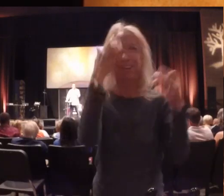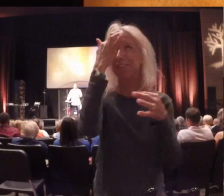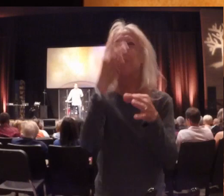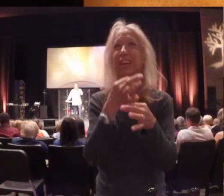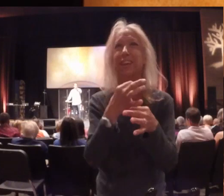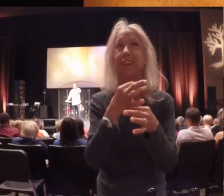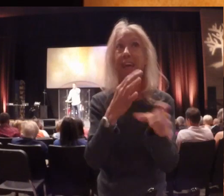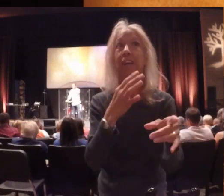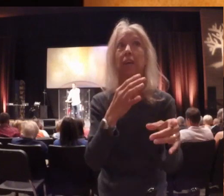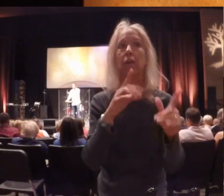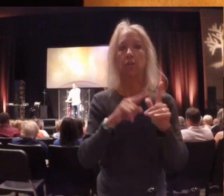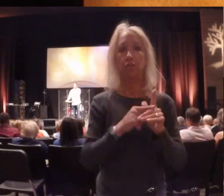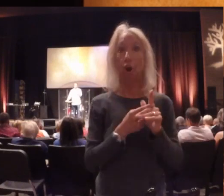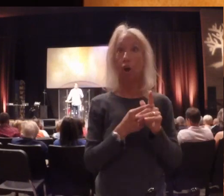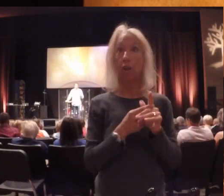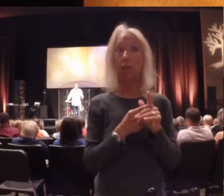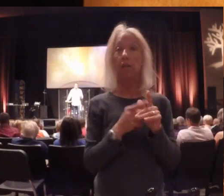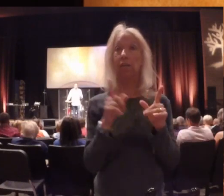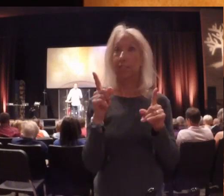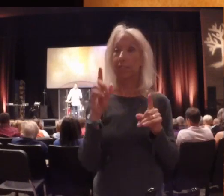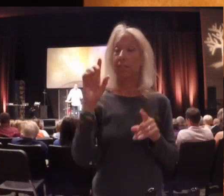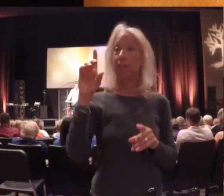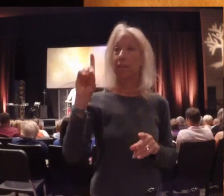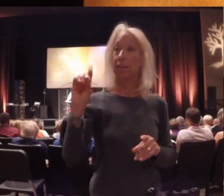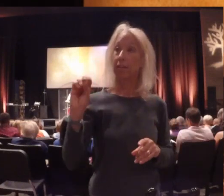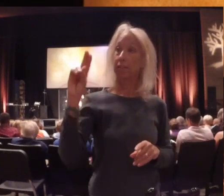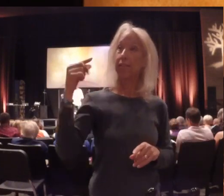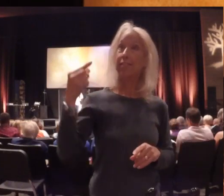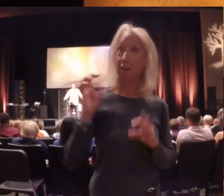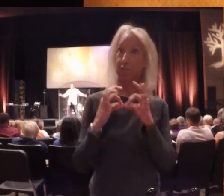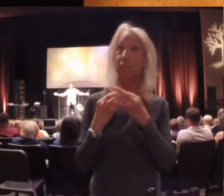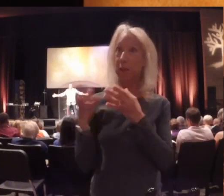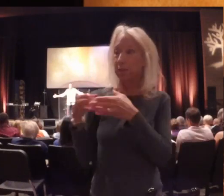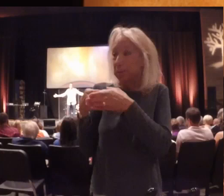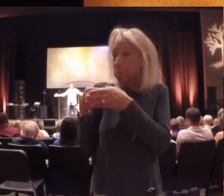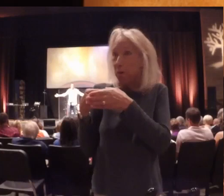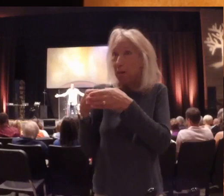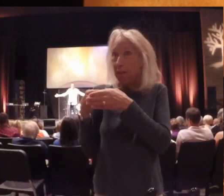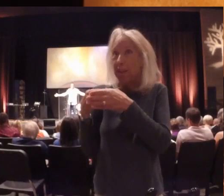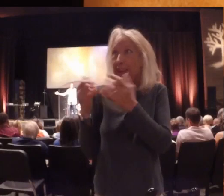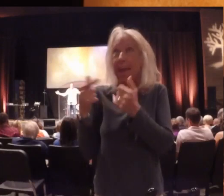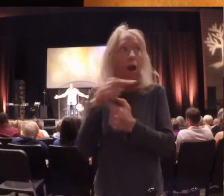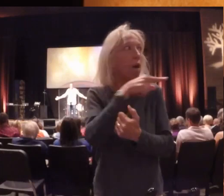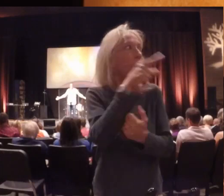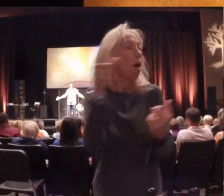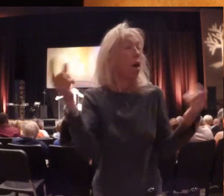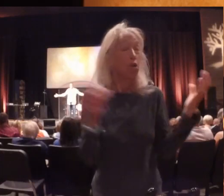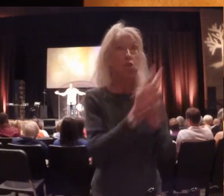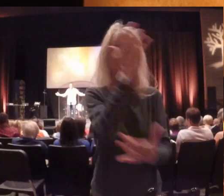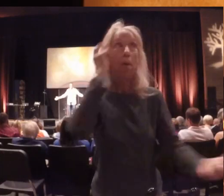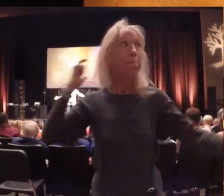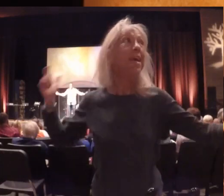faith. Ridiculous faith. Hey, listen, it started that way in an apartment with a few people. May we as